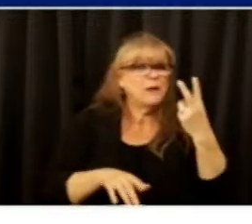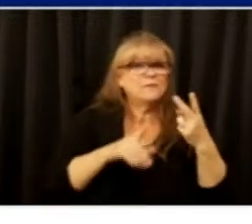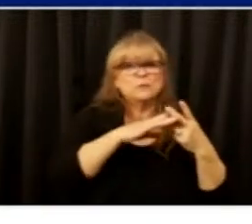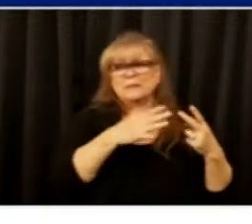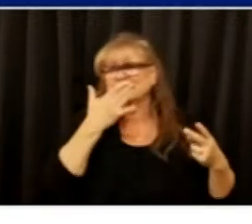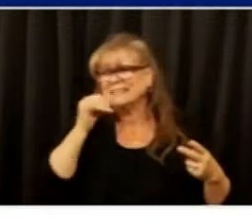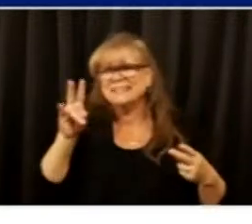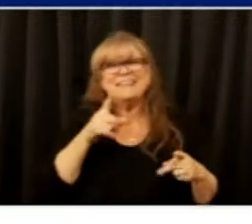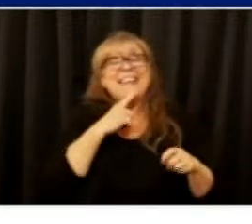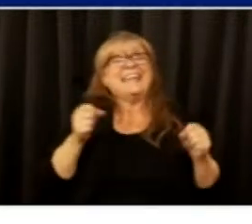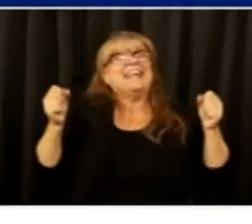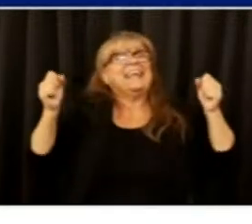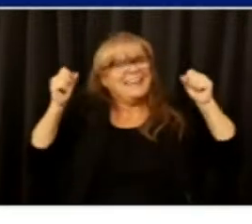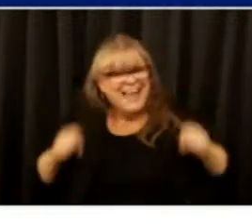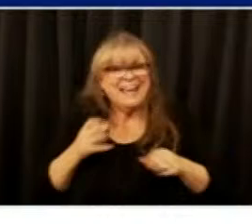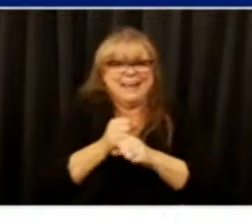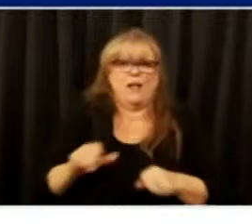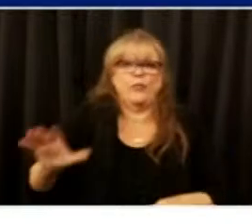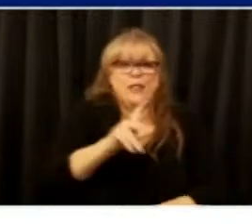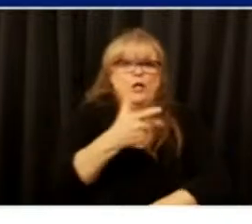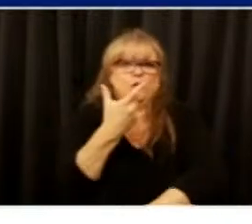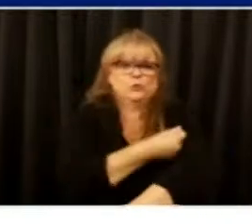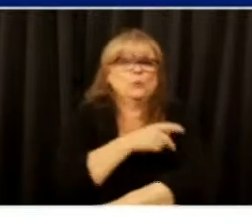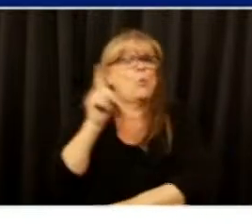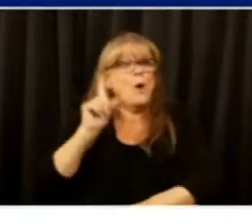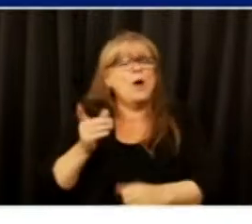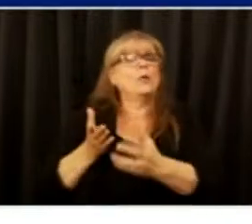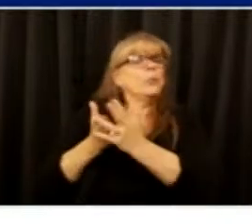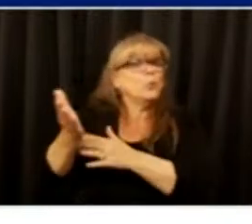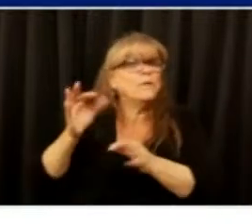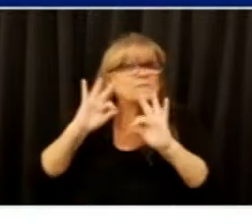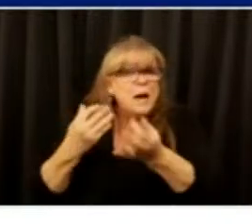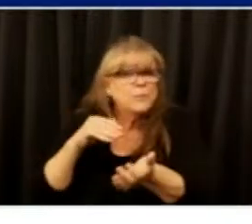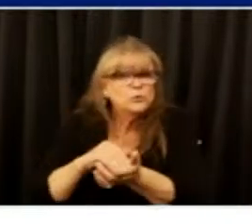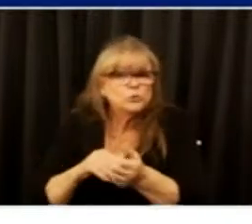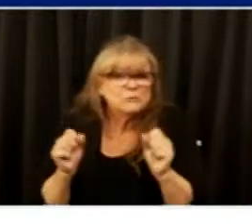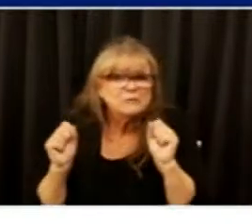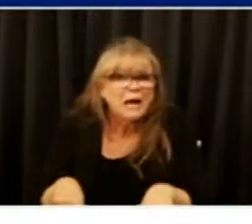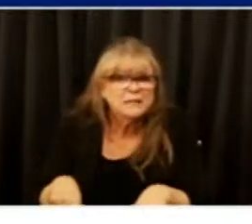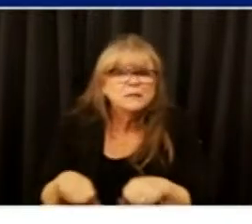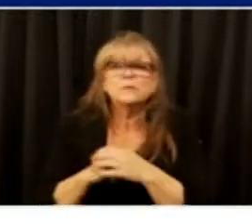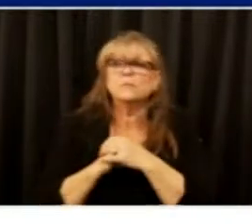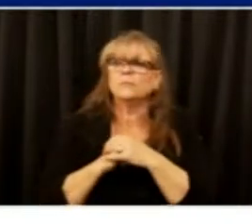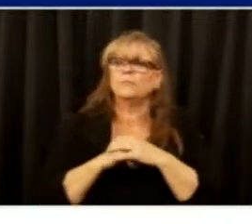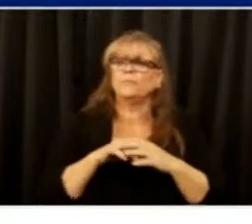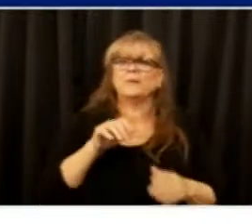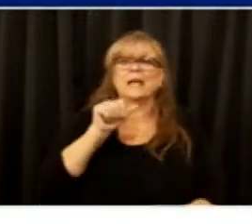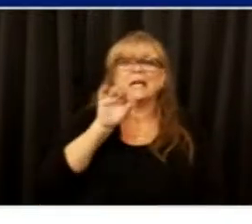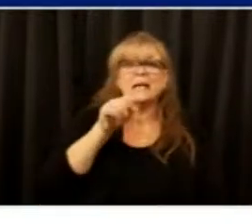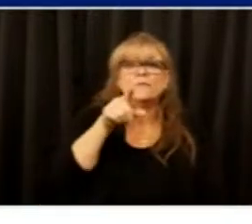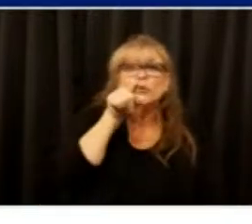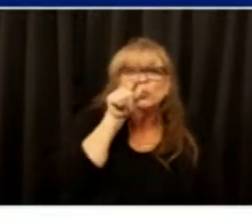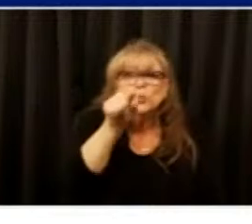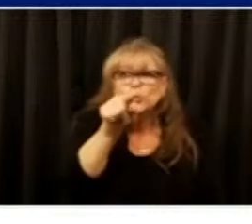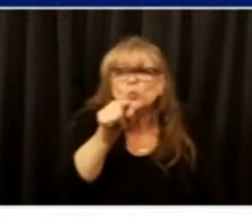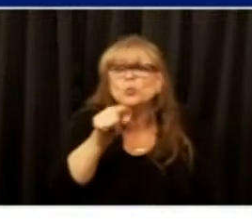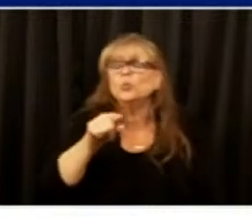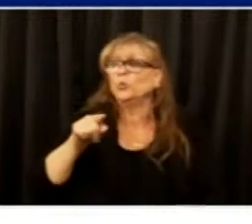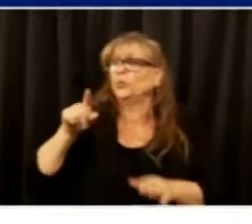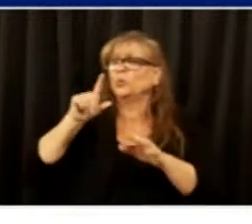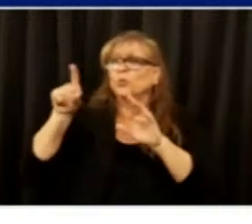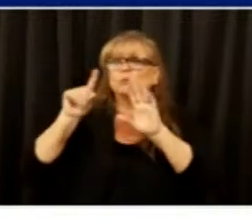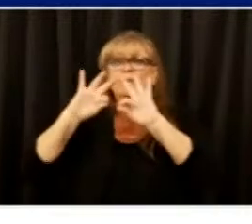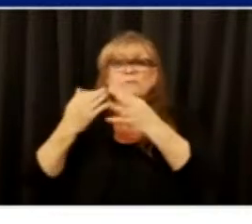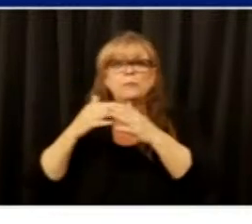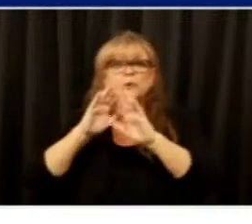Primary care providers everywhere in Colorado can enroll today as a vaccine provider. So if you're a pediatrician or family practice and haven't enrolled yet, we can get